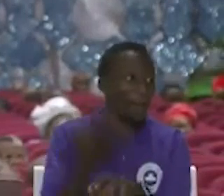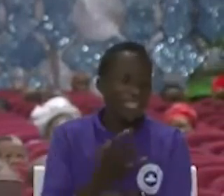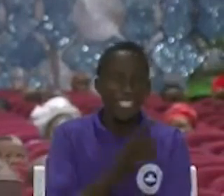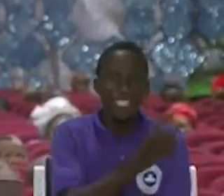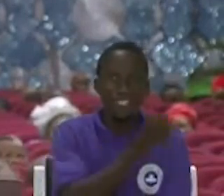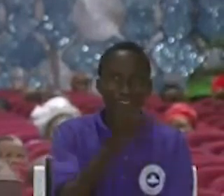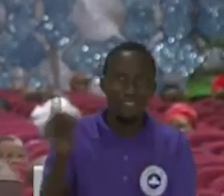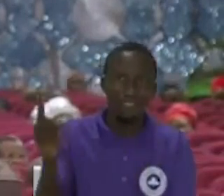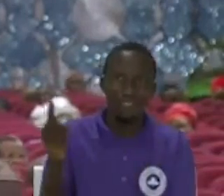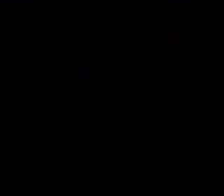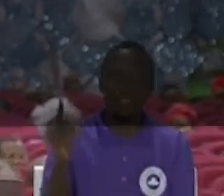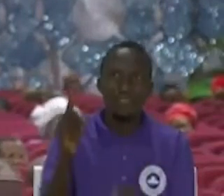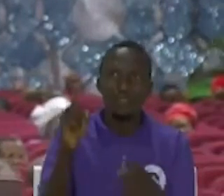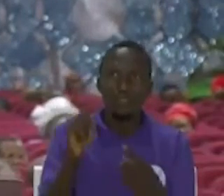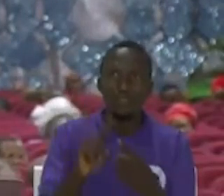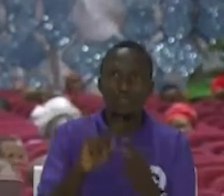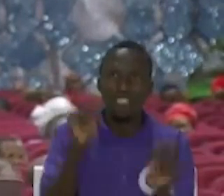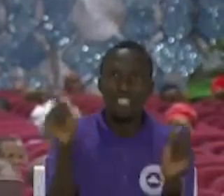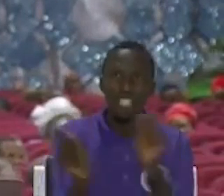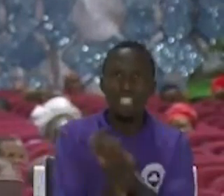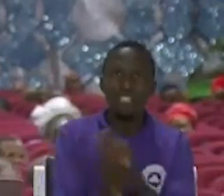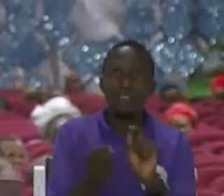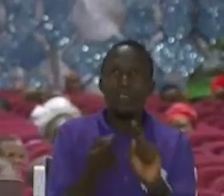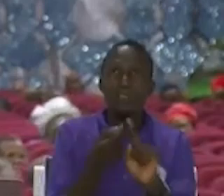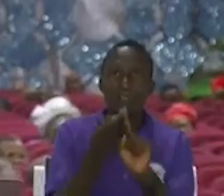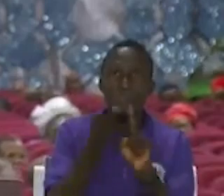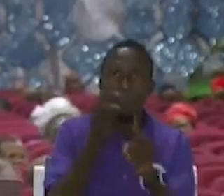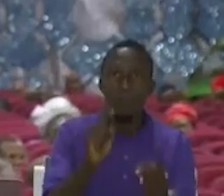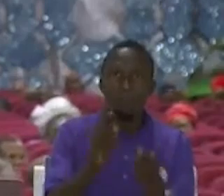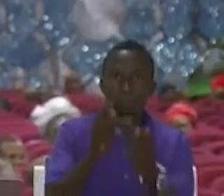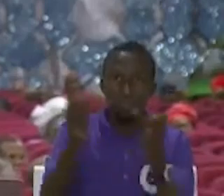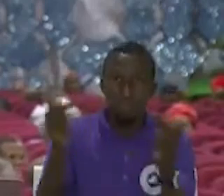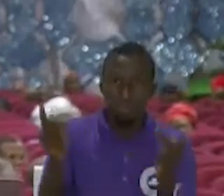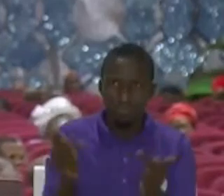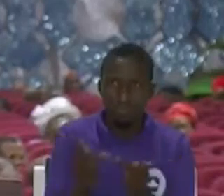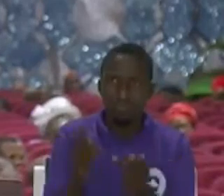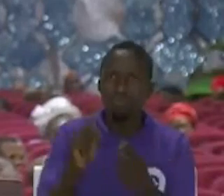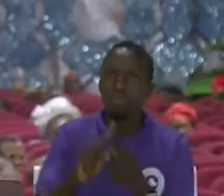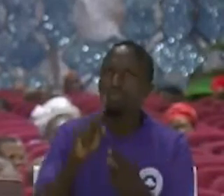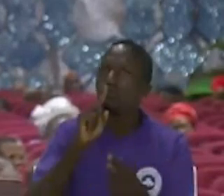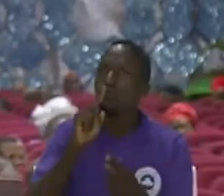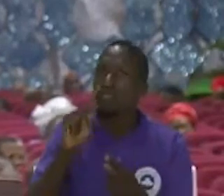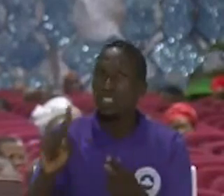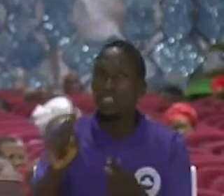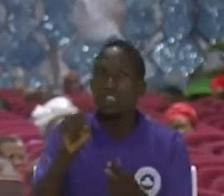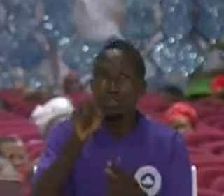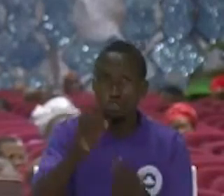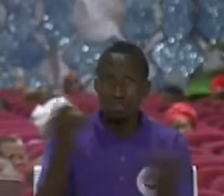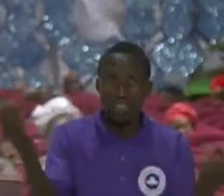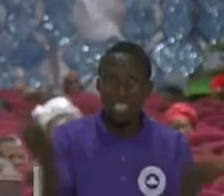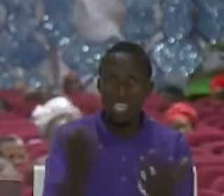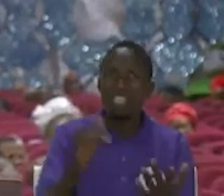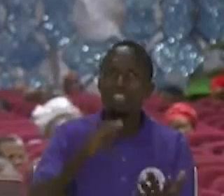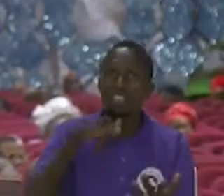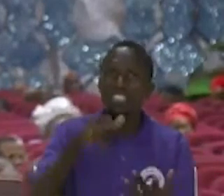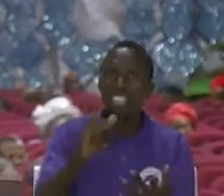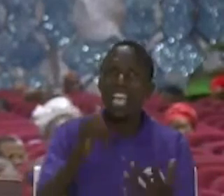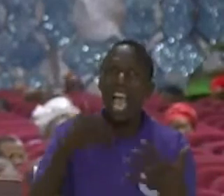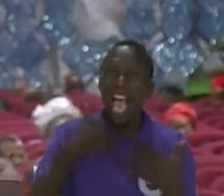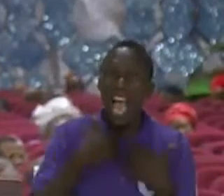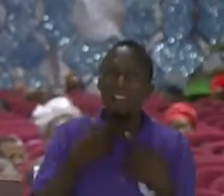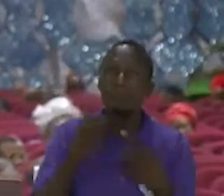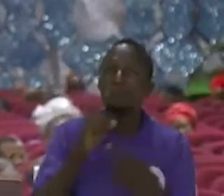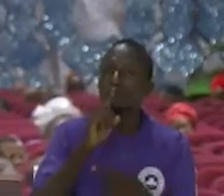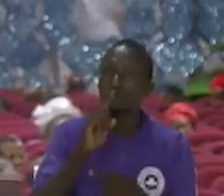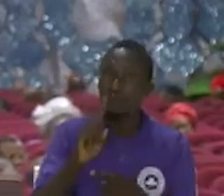got into the stage of positional dominion. If you know you are here and you've not got into the stage of positional dominion by accepting Jesus as your